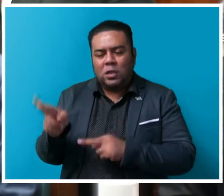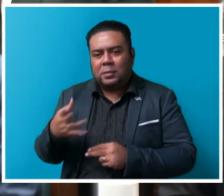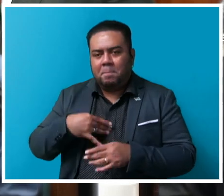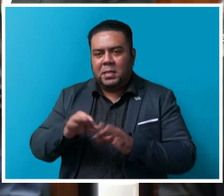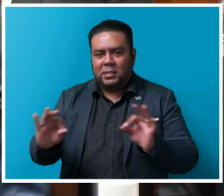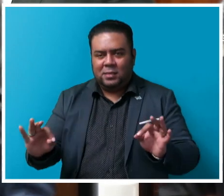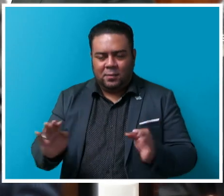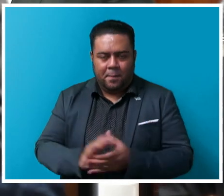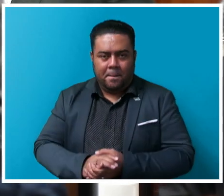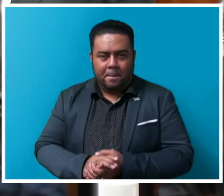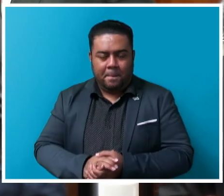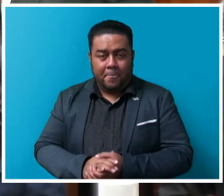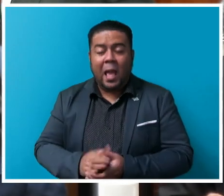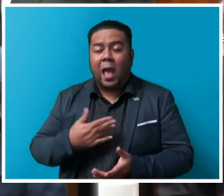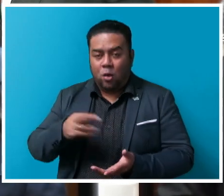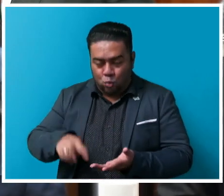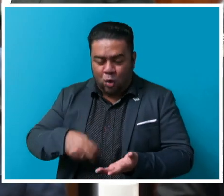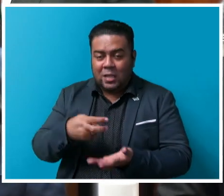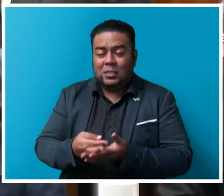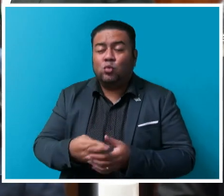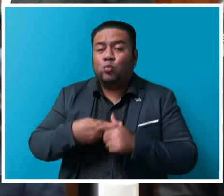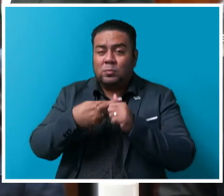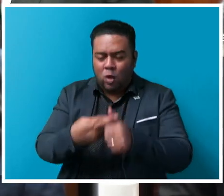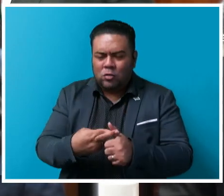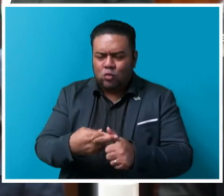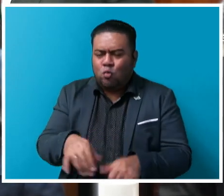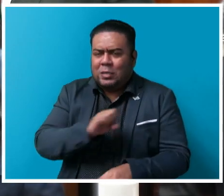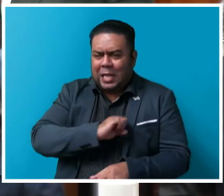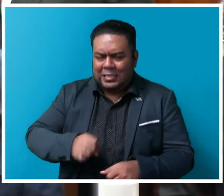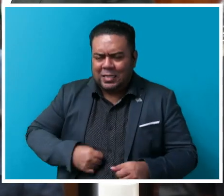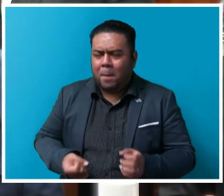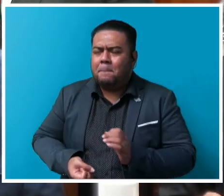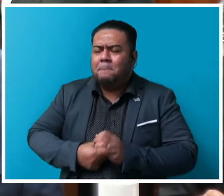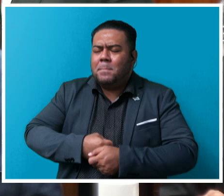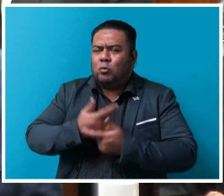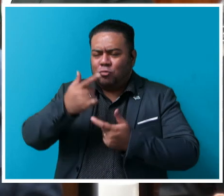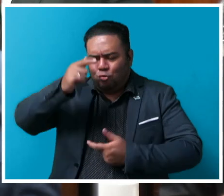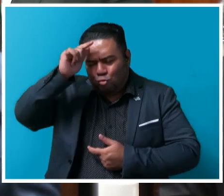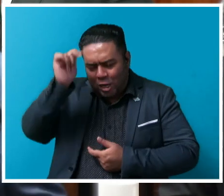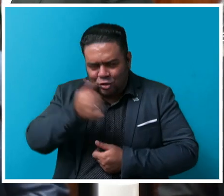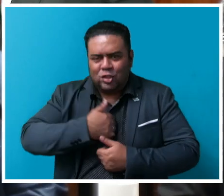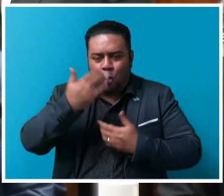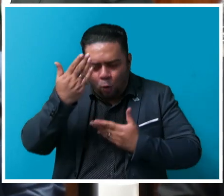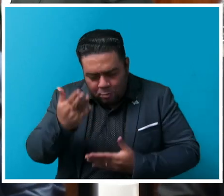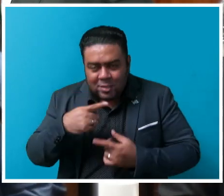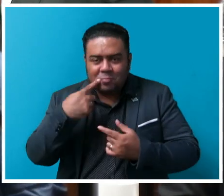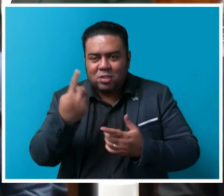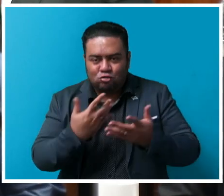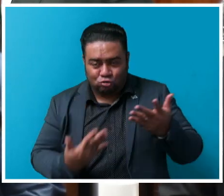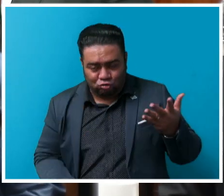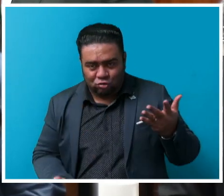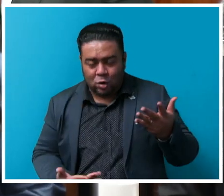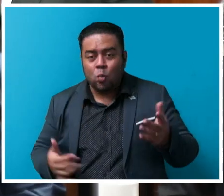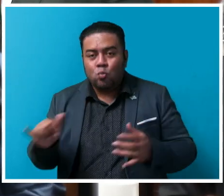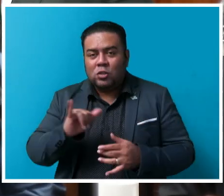Honorable Speaker, sir, I rise to respond to His Excellency's most gracious and honorable speech, which I